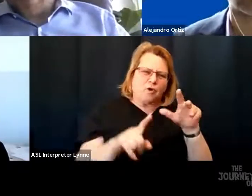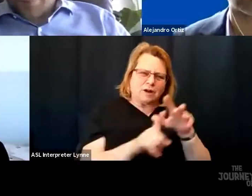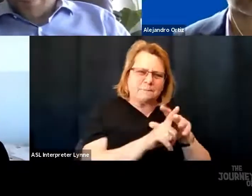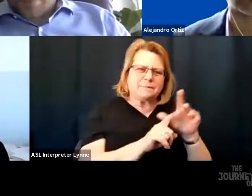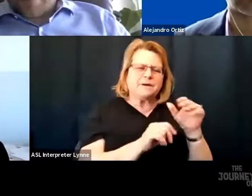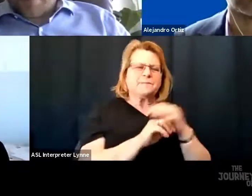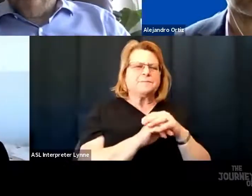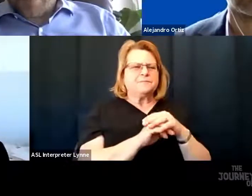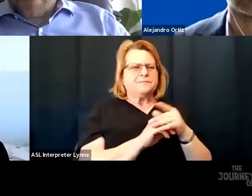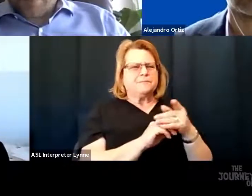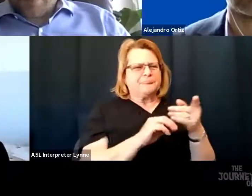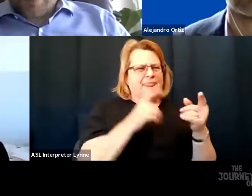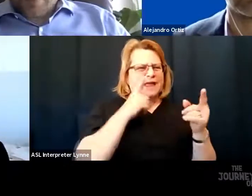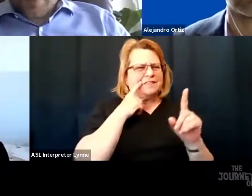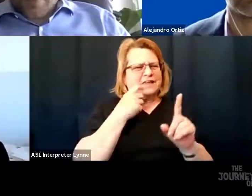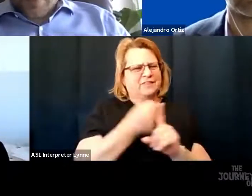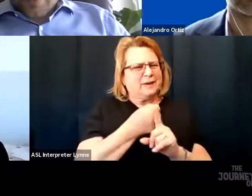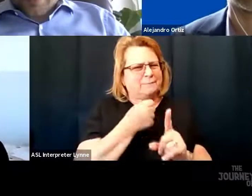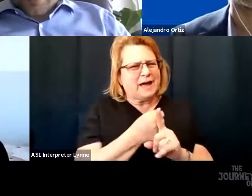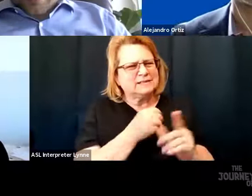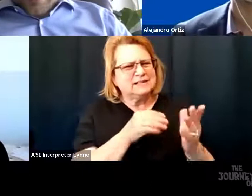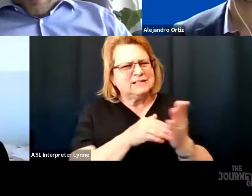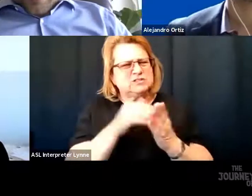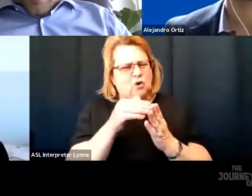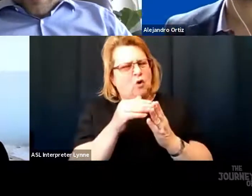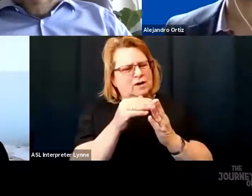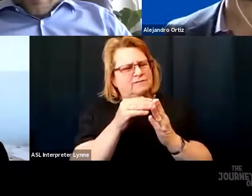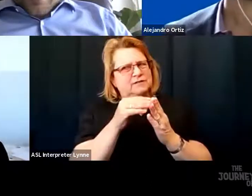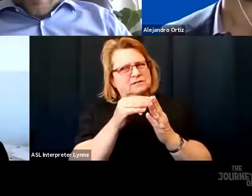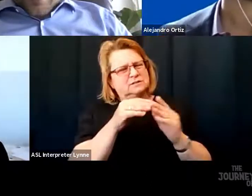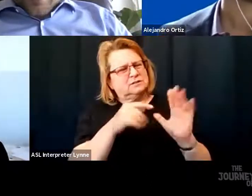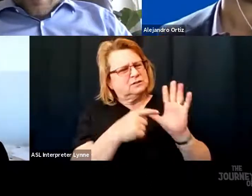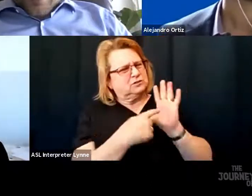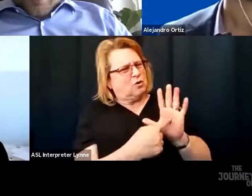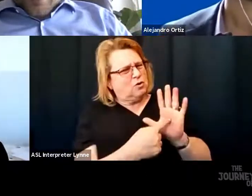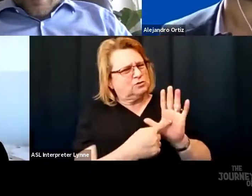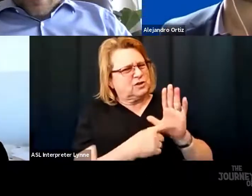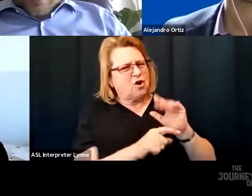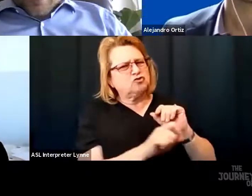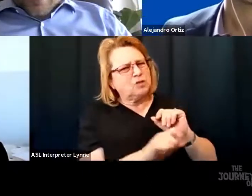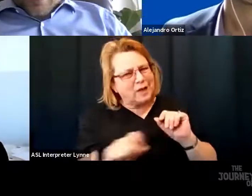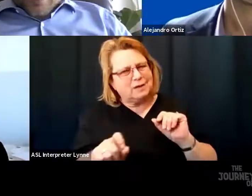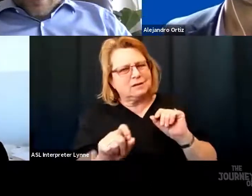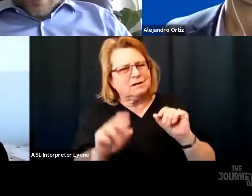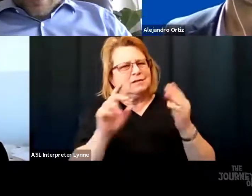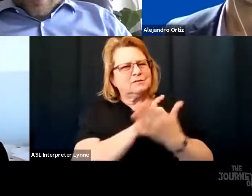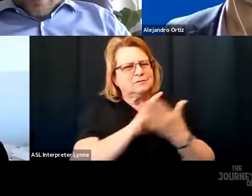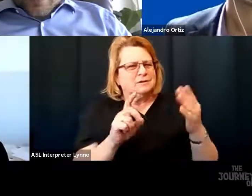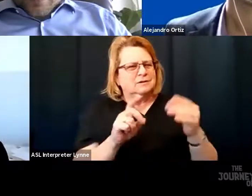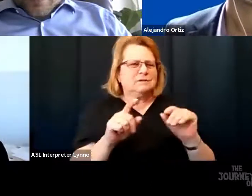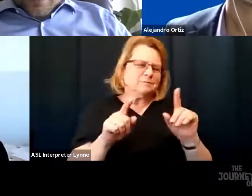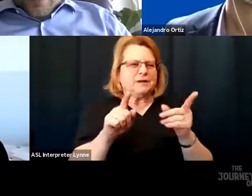you know, actually disparate impact is often, you know, kind of underlying a lot of the discrimination that's also kind of playing out, you know, in some context in a